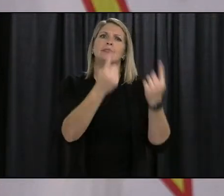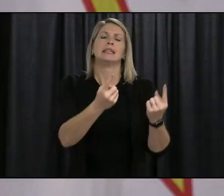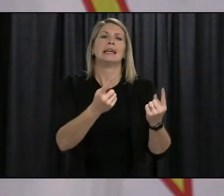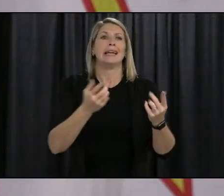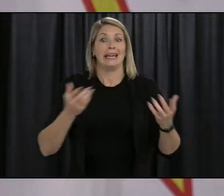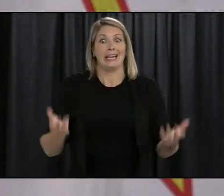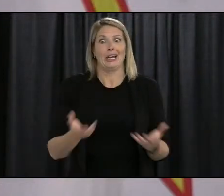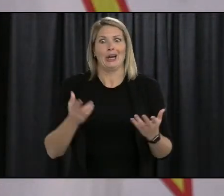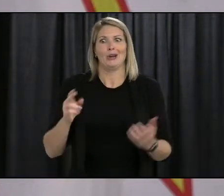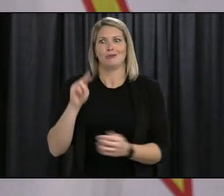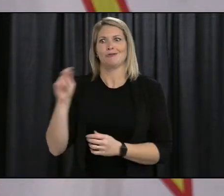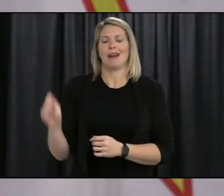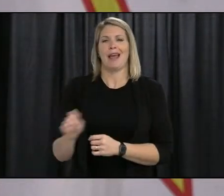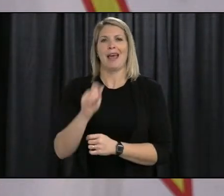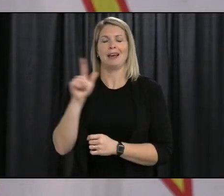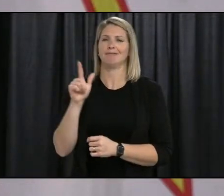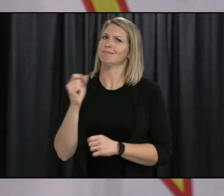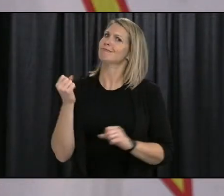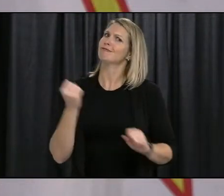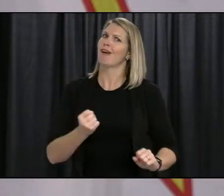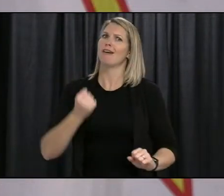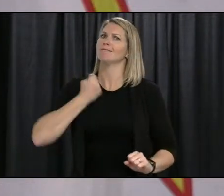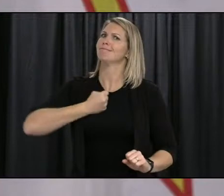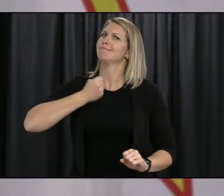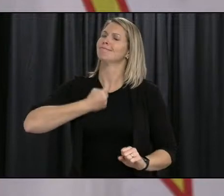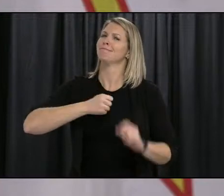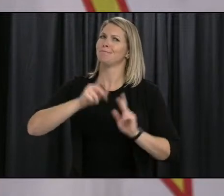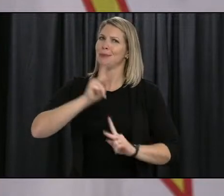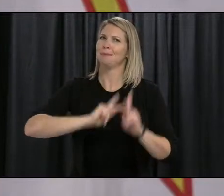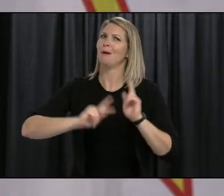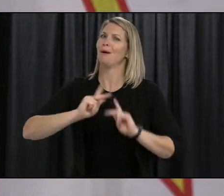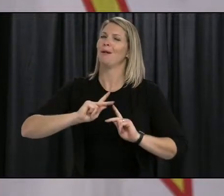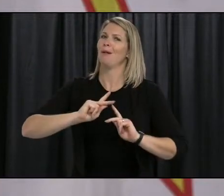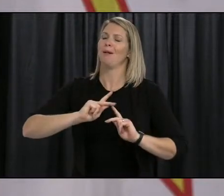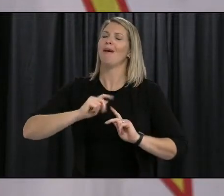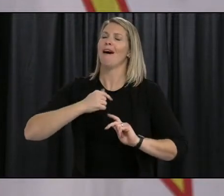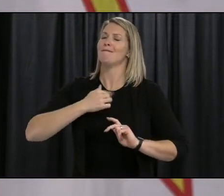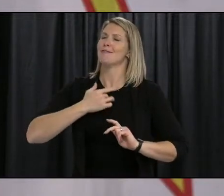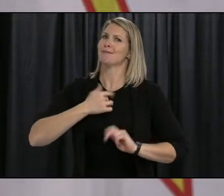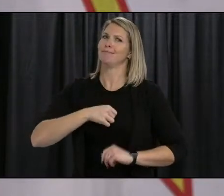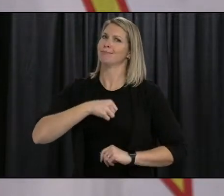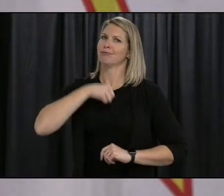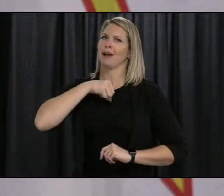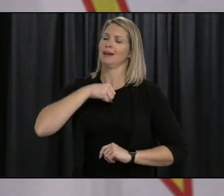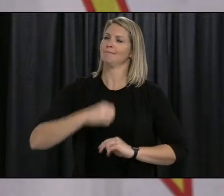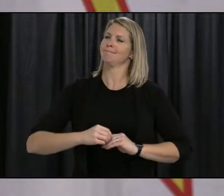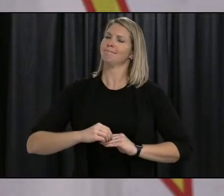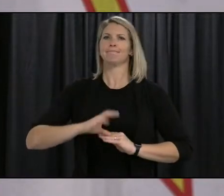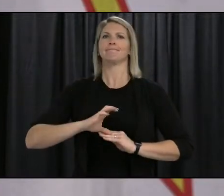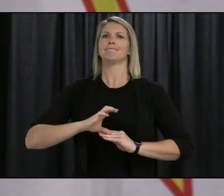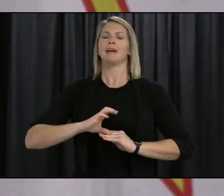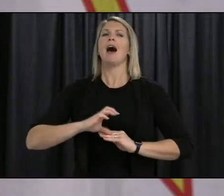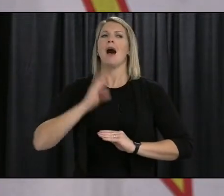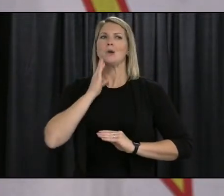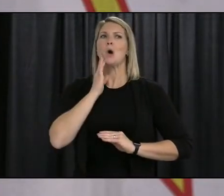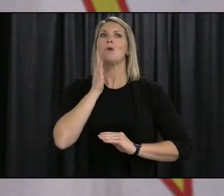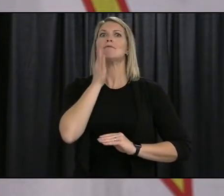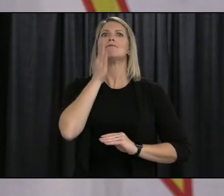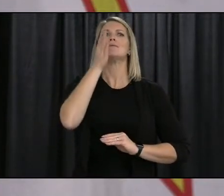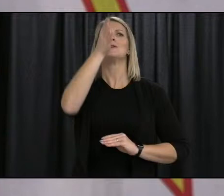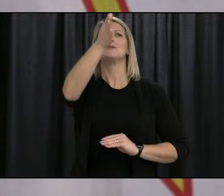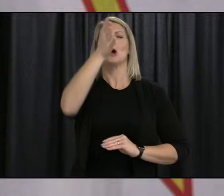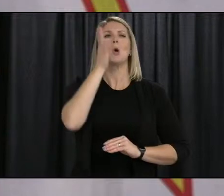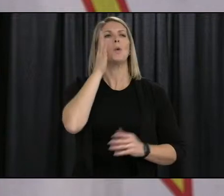our communities not only reminds me of how far we've come, but fills me with hopes and optimism for our future. Together, I know we